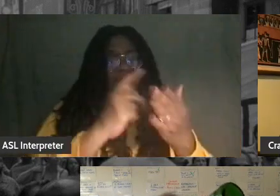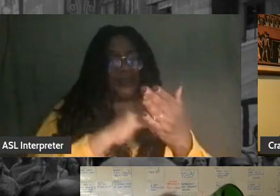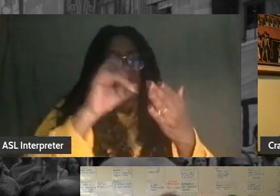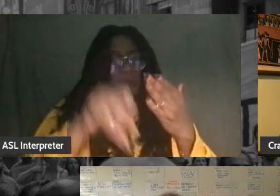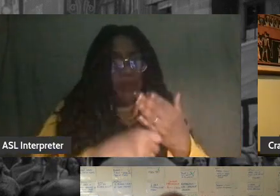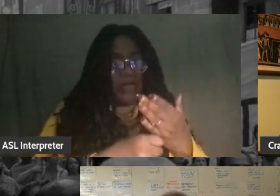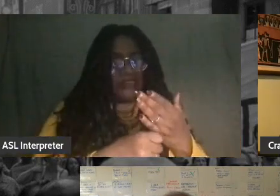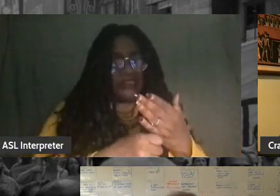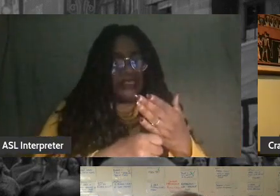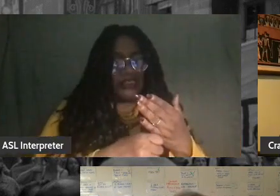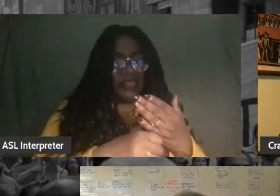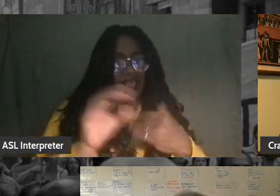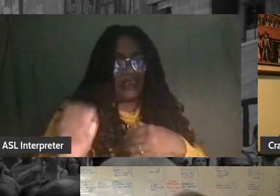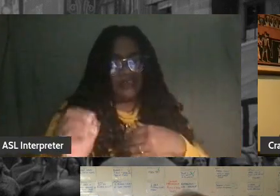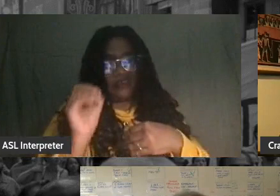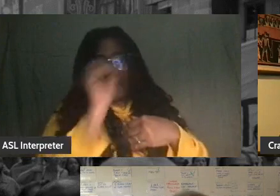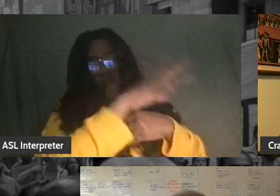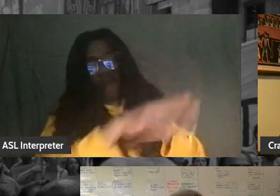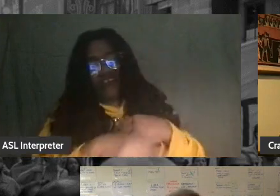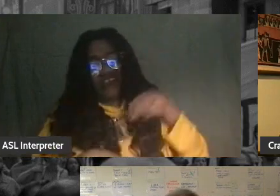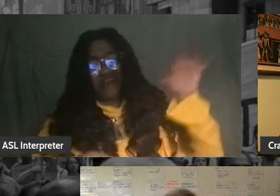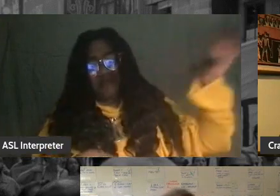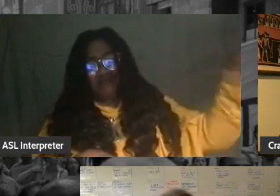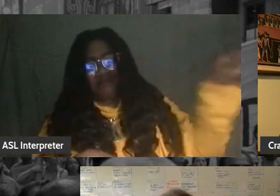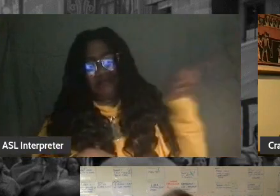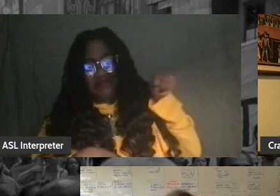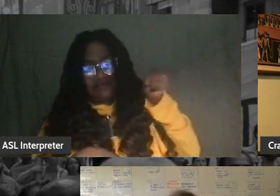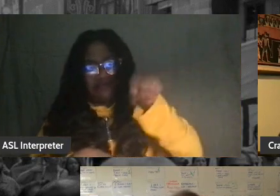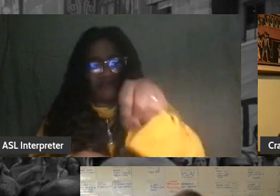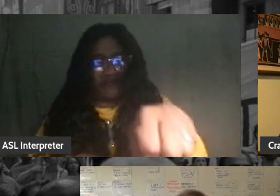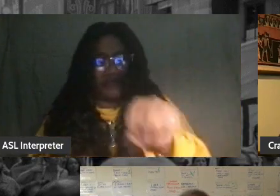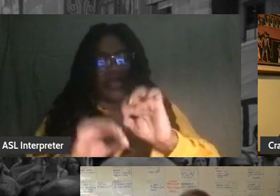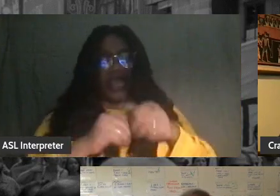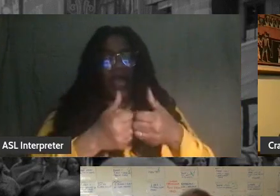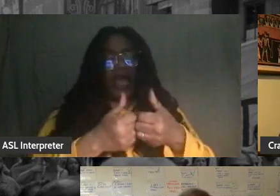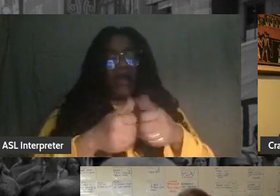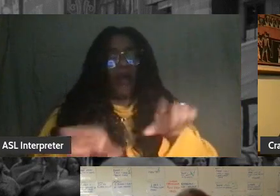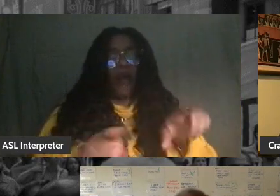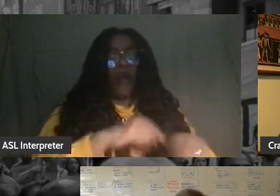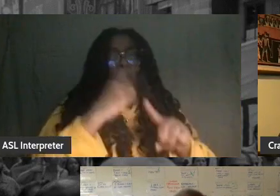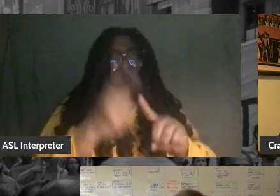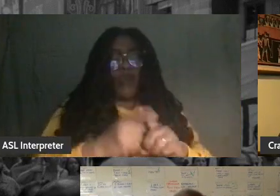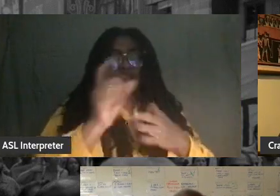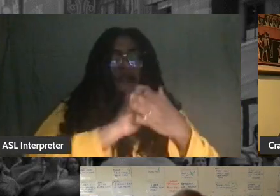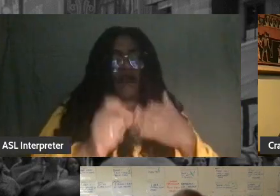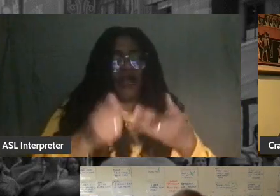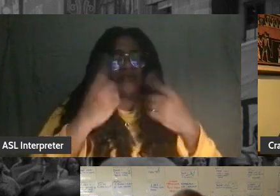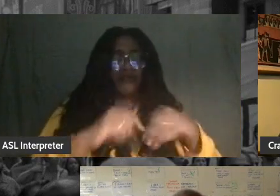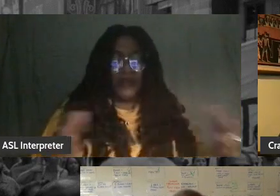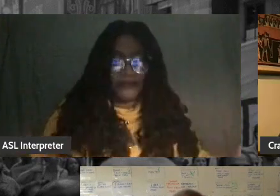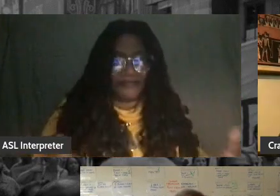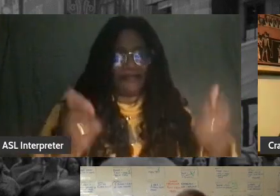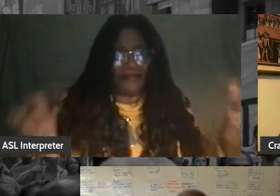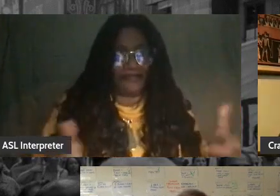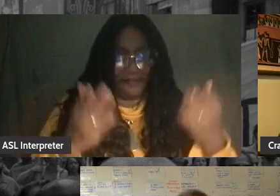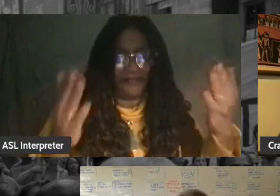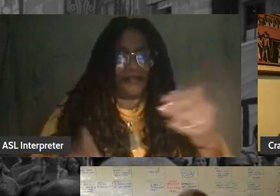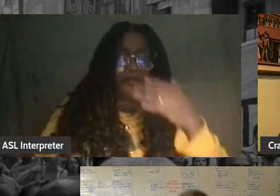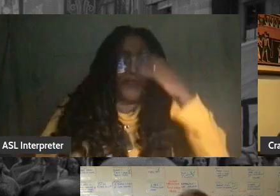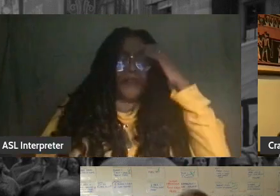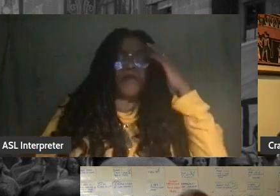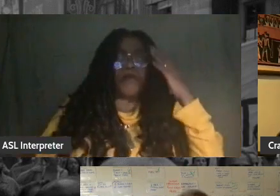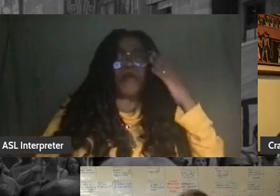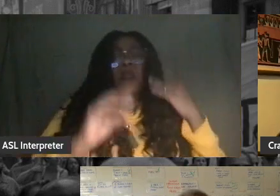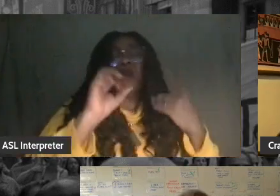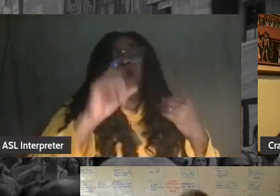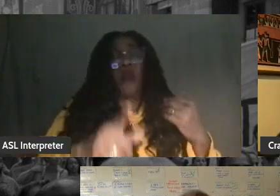no man's land, I mean, what recourse does the writer have to try and do something about that? Right. Well, the simple